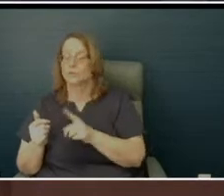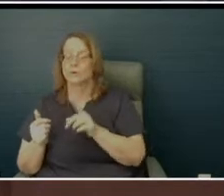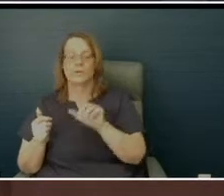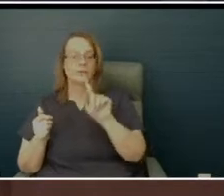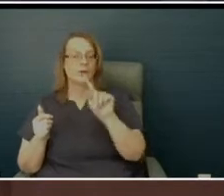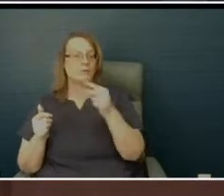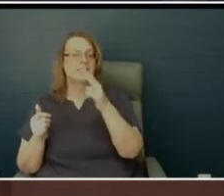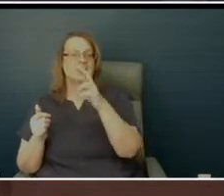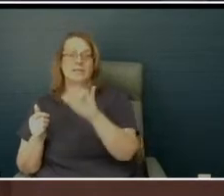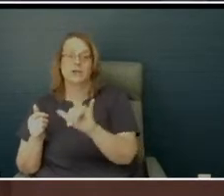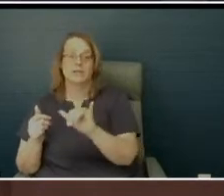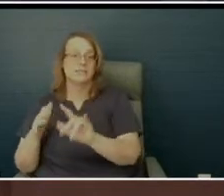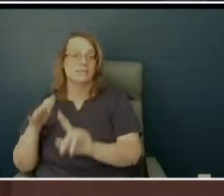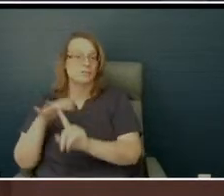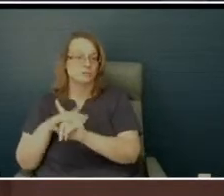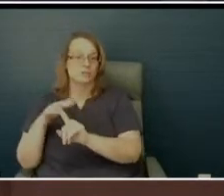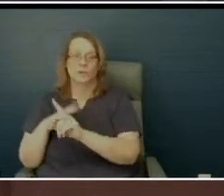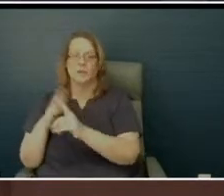days later.